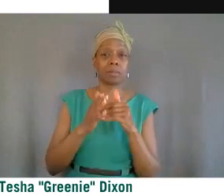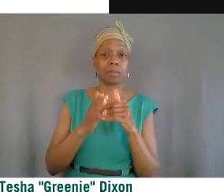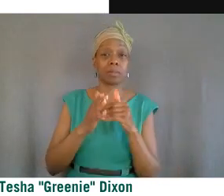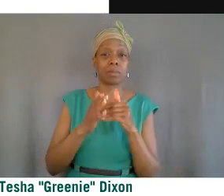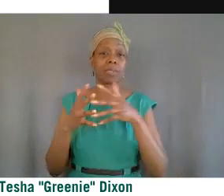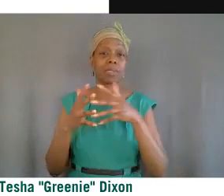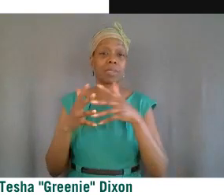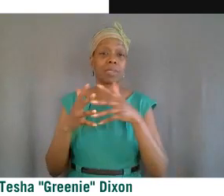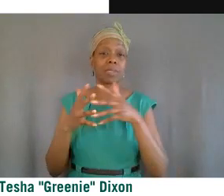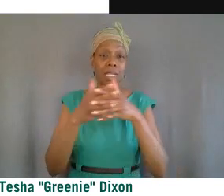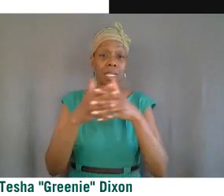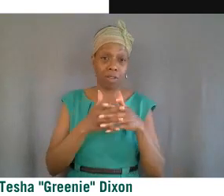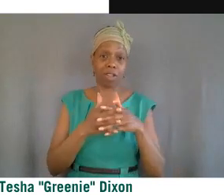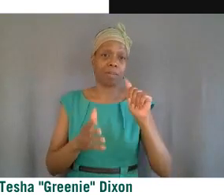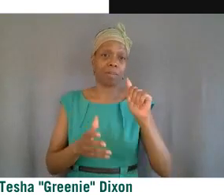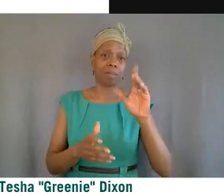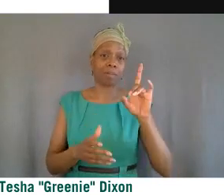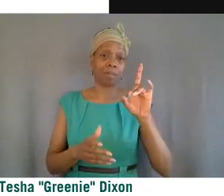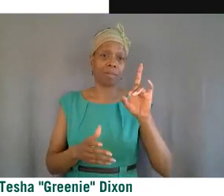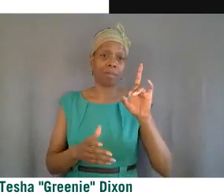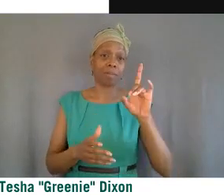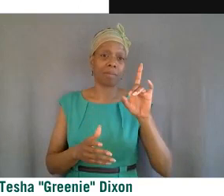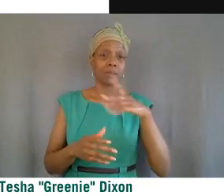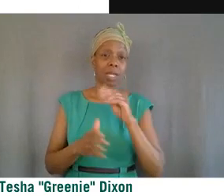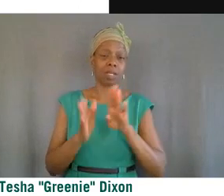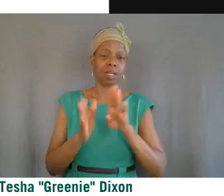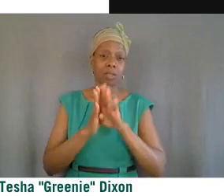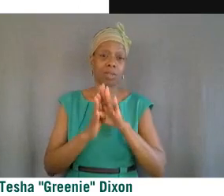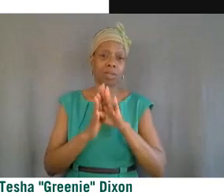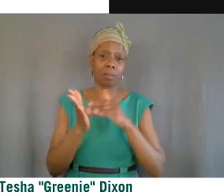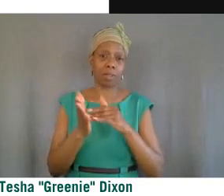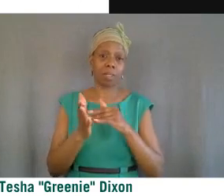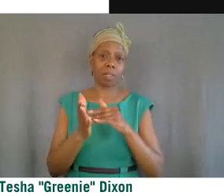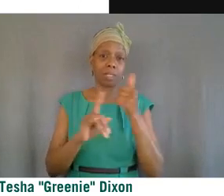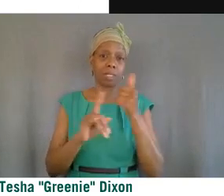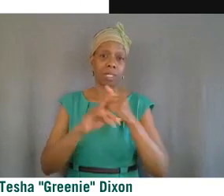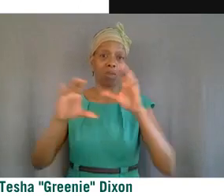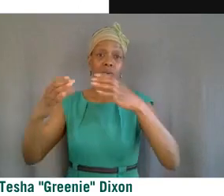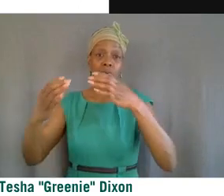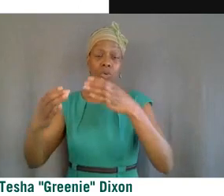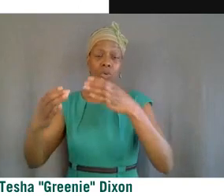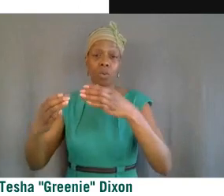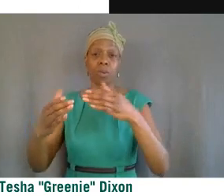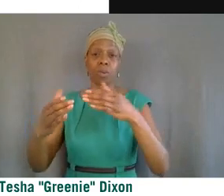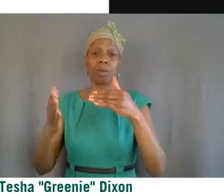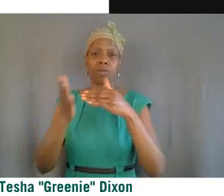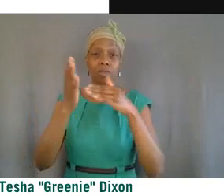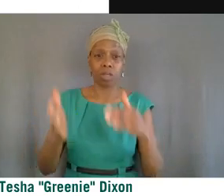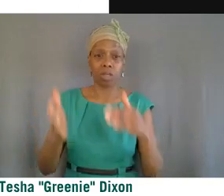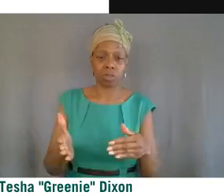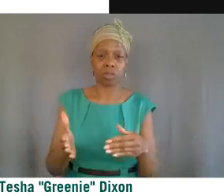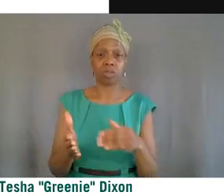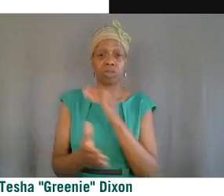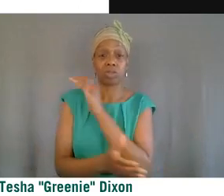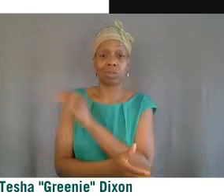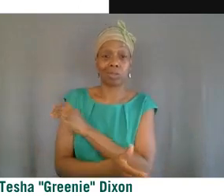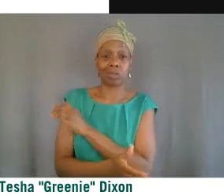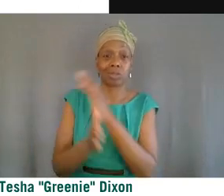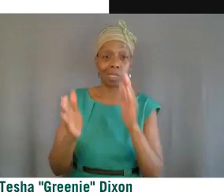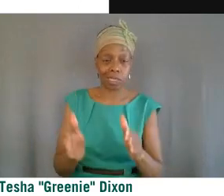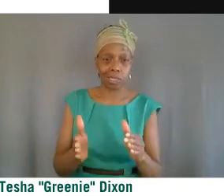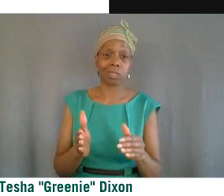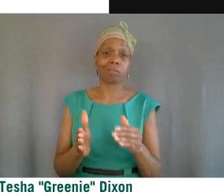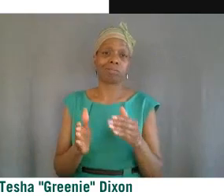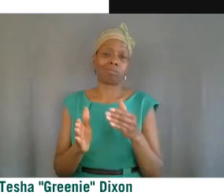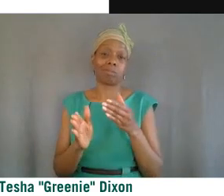Developmental Medicine is really a group of clinicians, physicians, therapists who really are focused on cerebral palsy and other